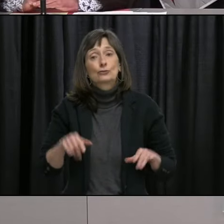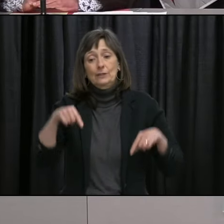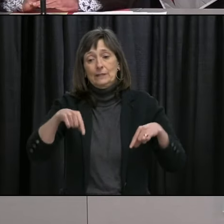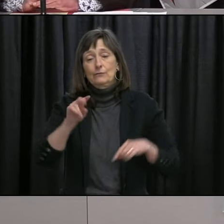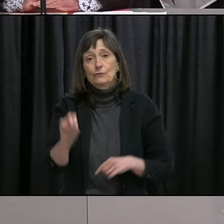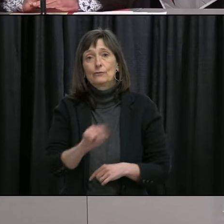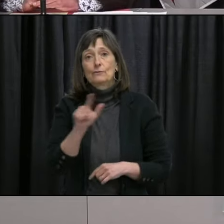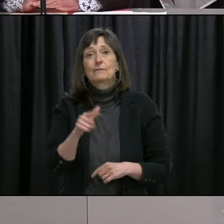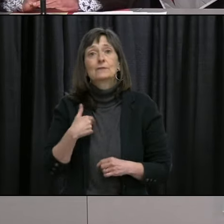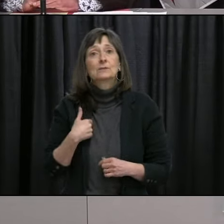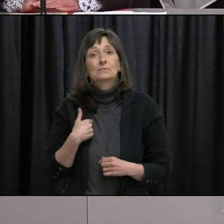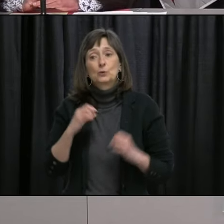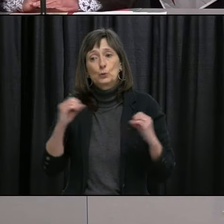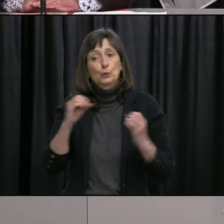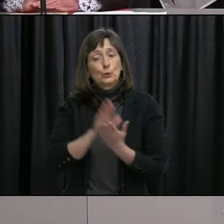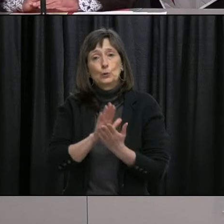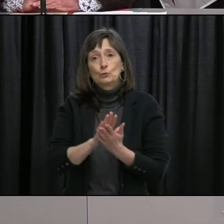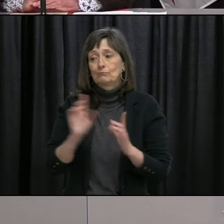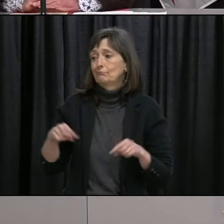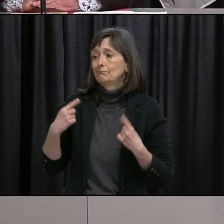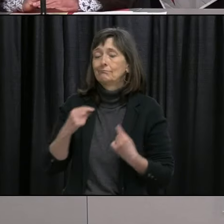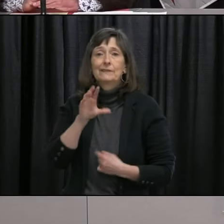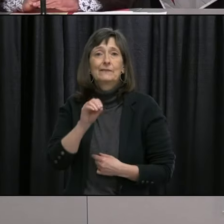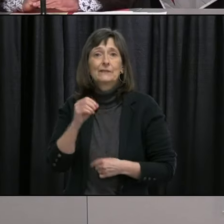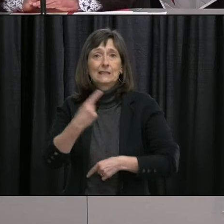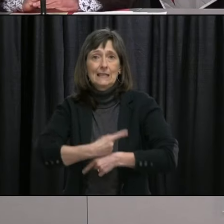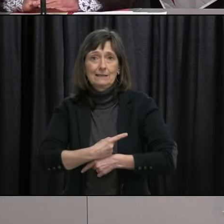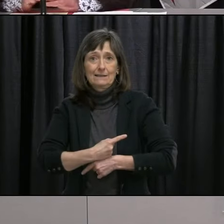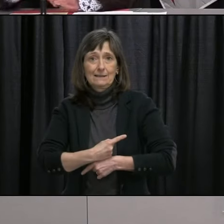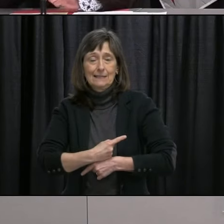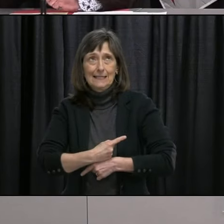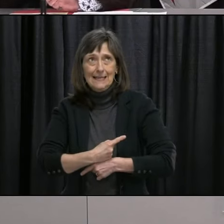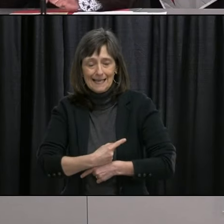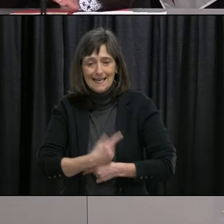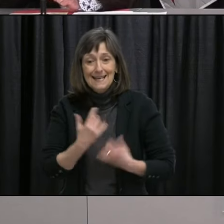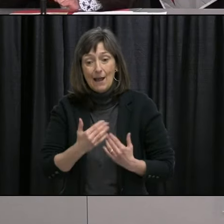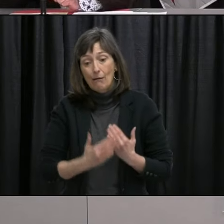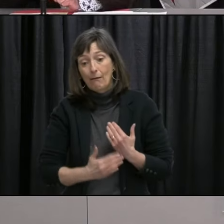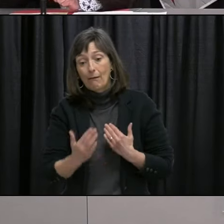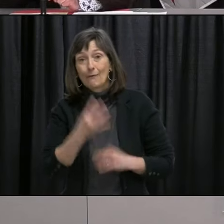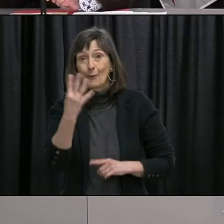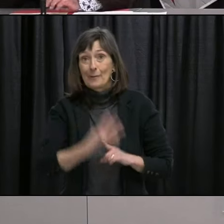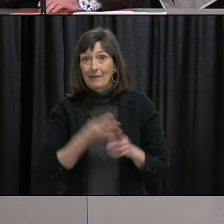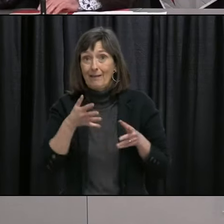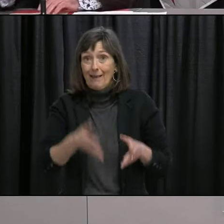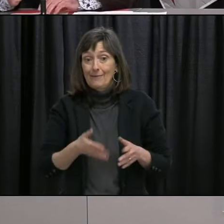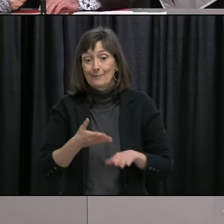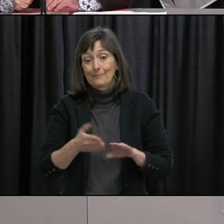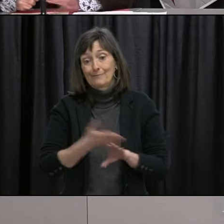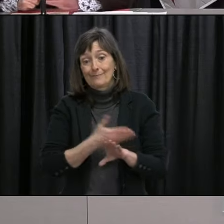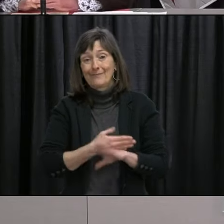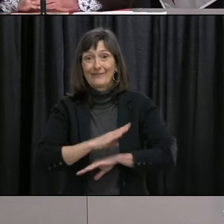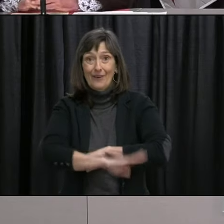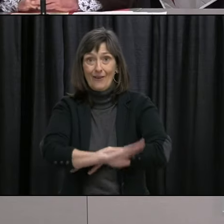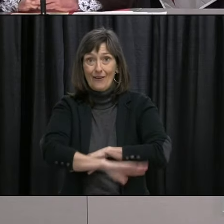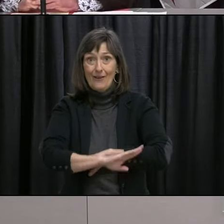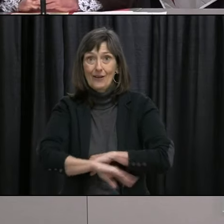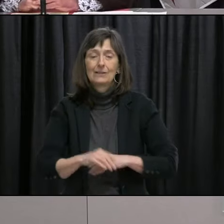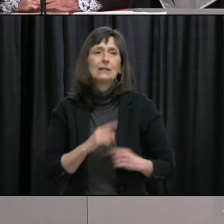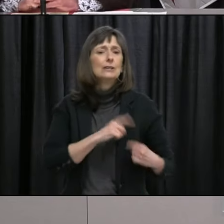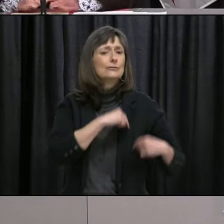the rest of the school year essentially canceled, facing another 4 months. As part of the reopening plan, there's been a lot of focus on health